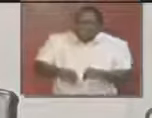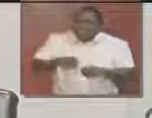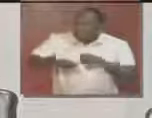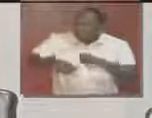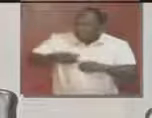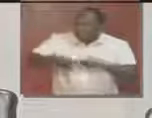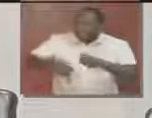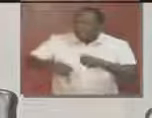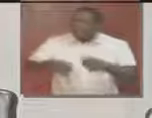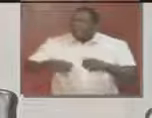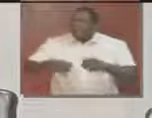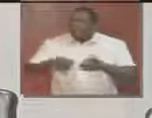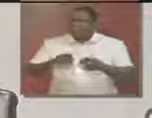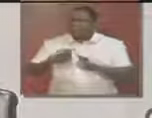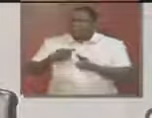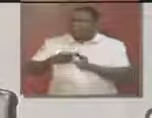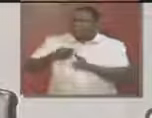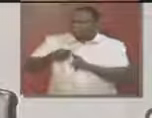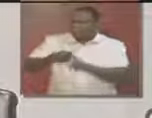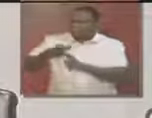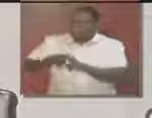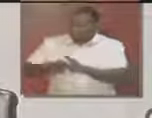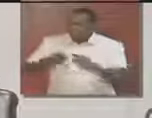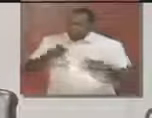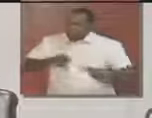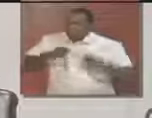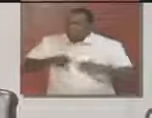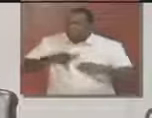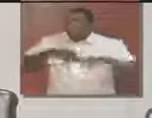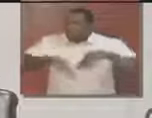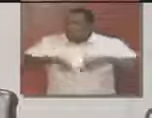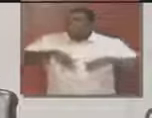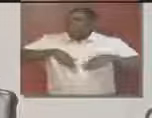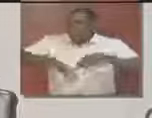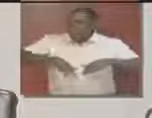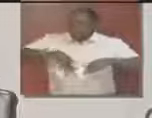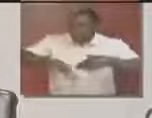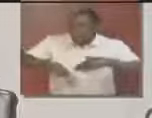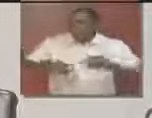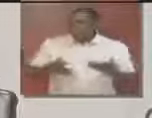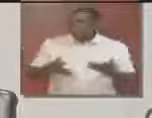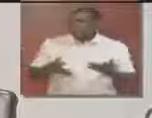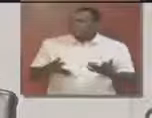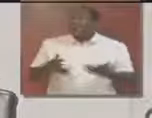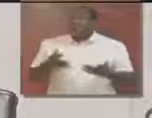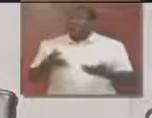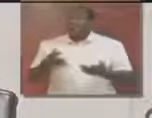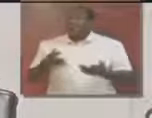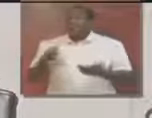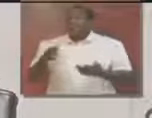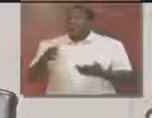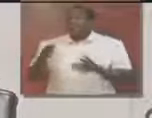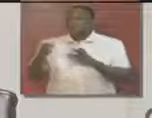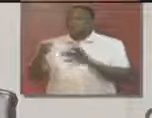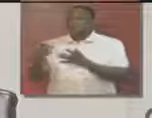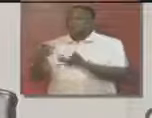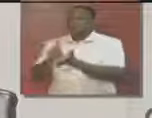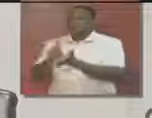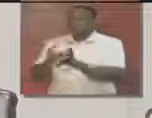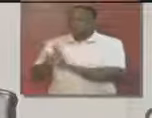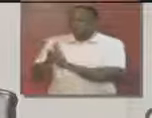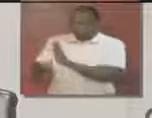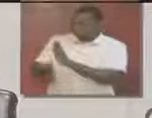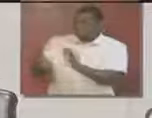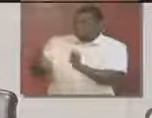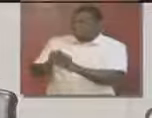brain. Cognitively, they're not able to function as well. So therefore, we have the neurologists involved typically. And so what they do, they